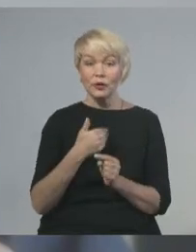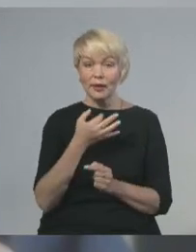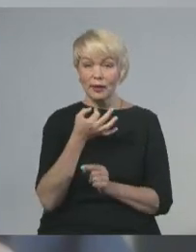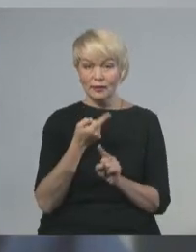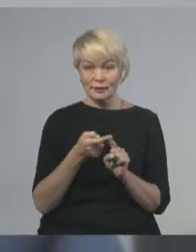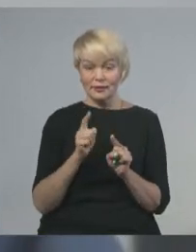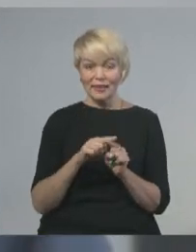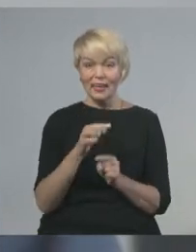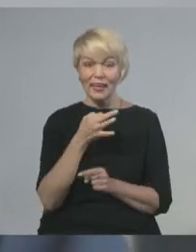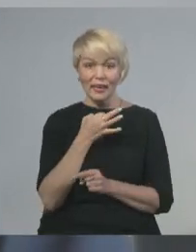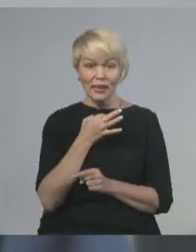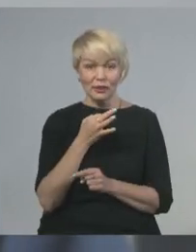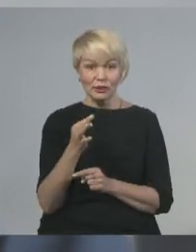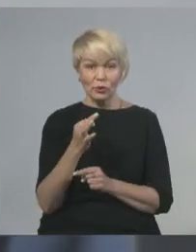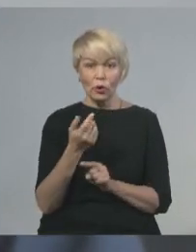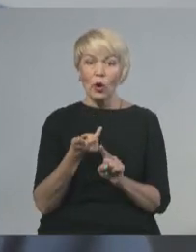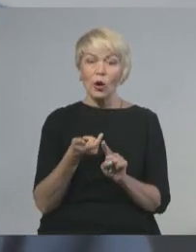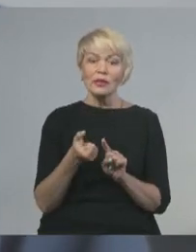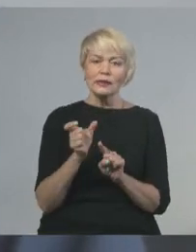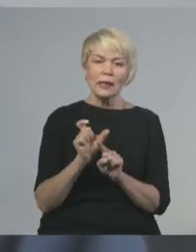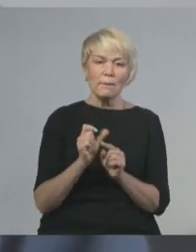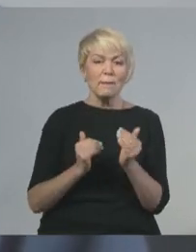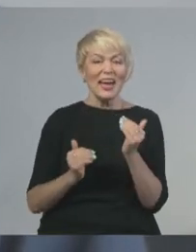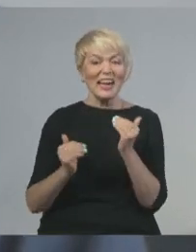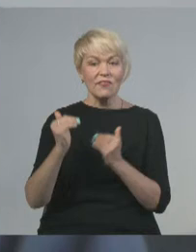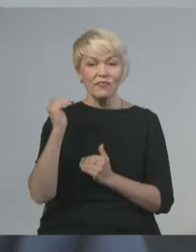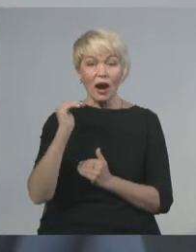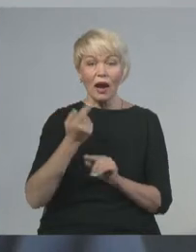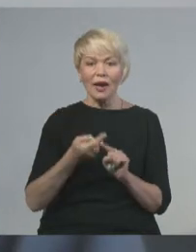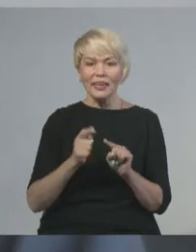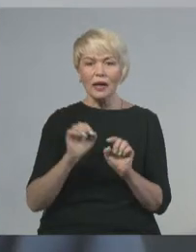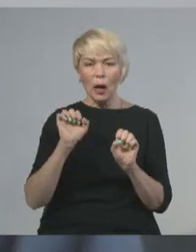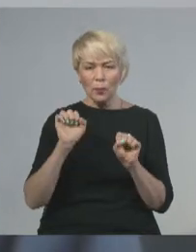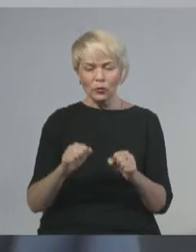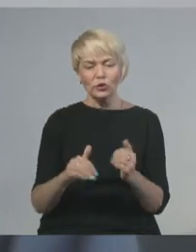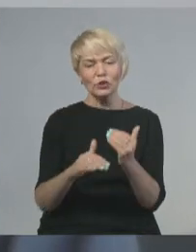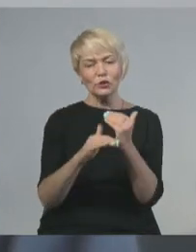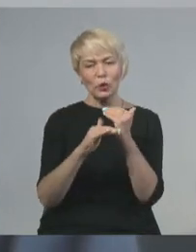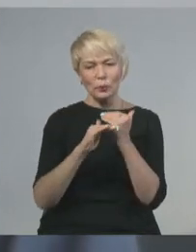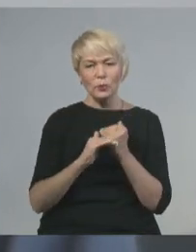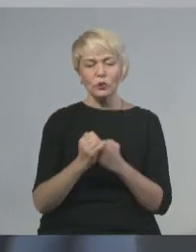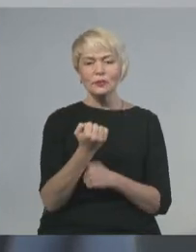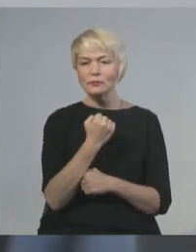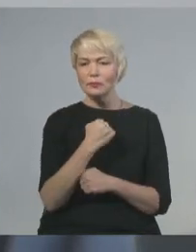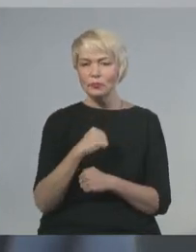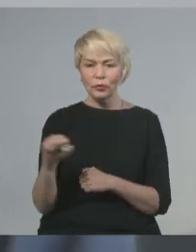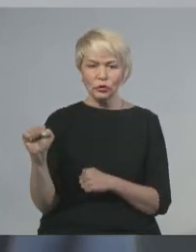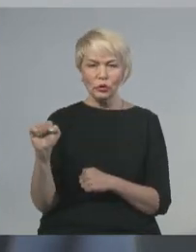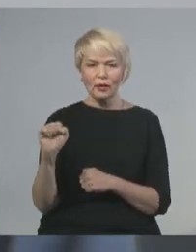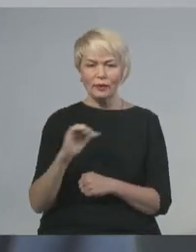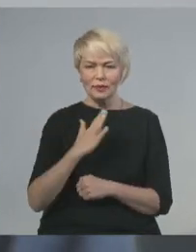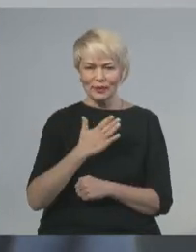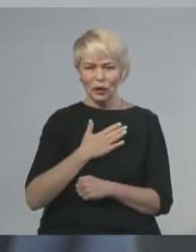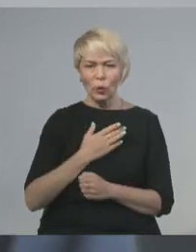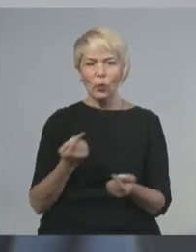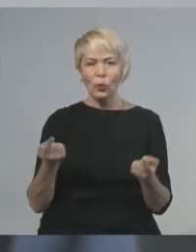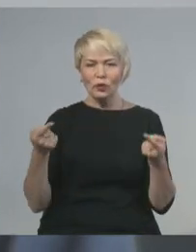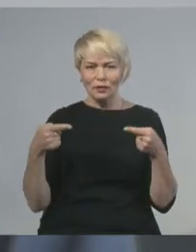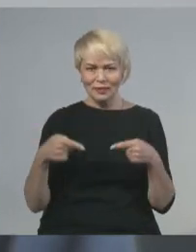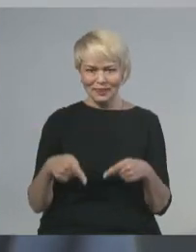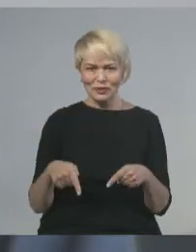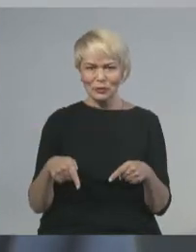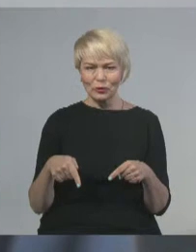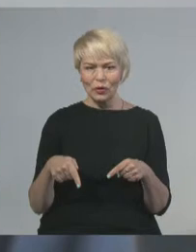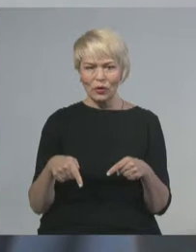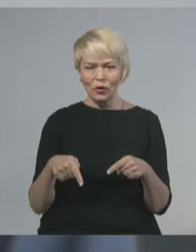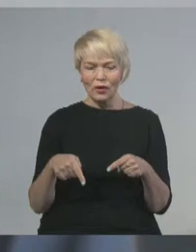advantage that might help to overcome this crisis then you have mid-size or